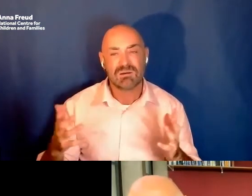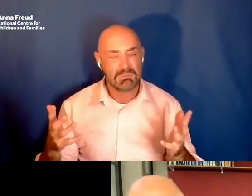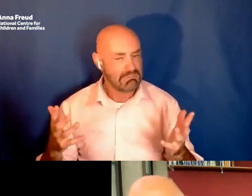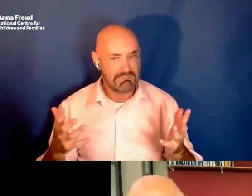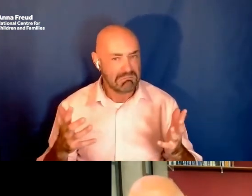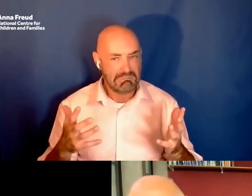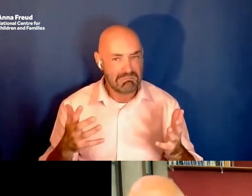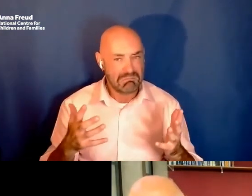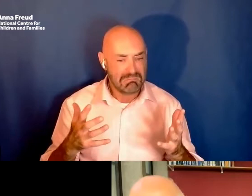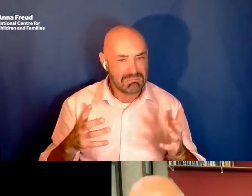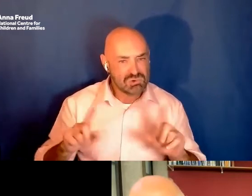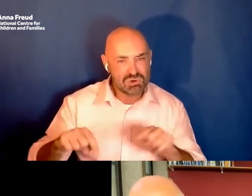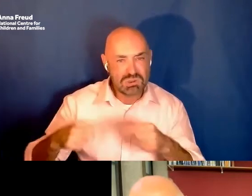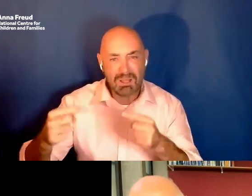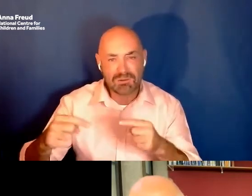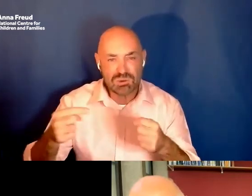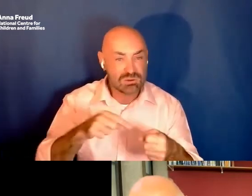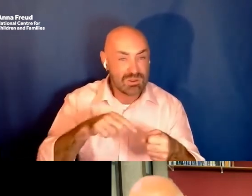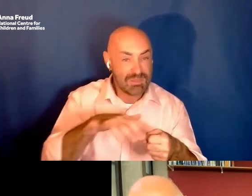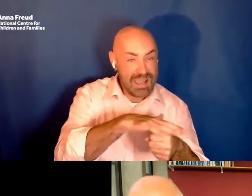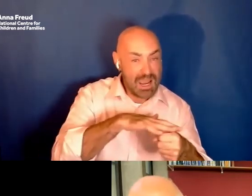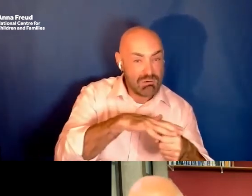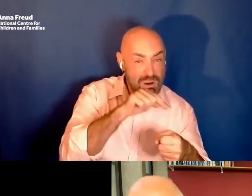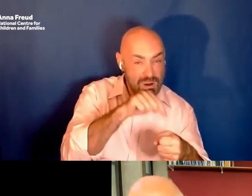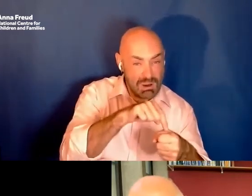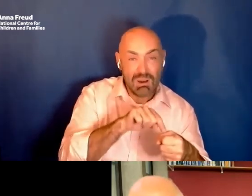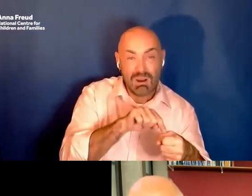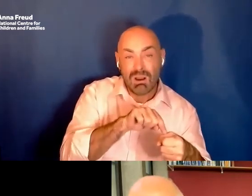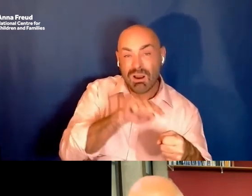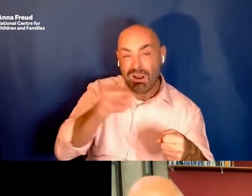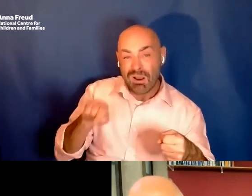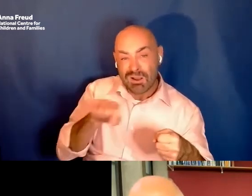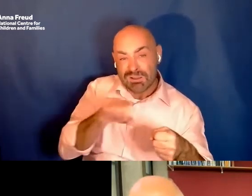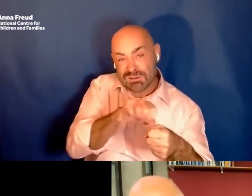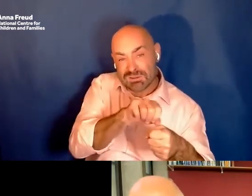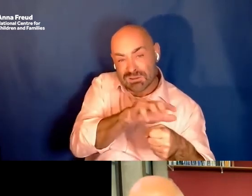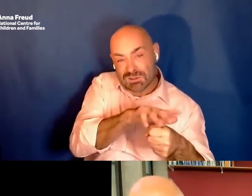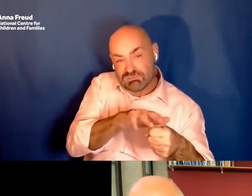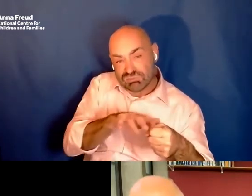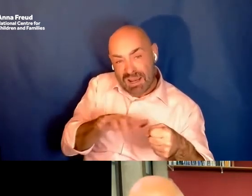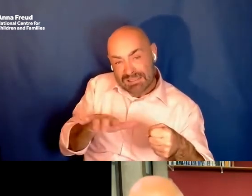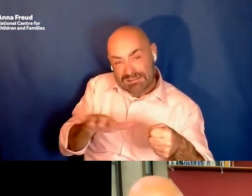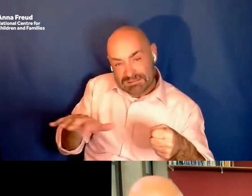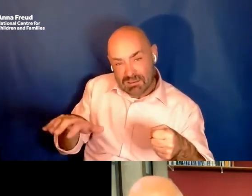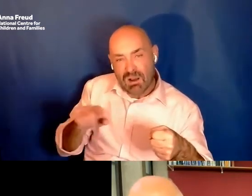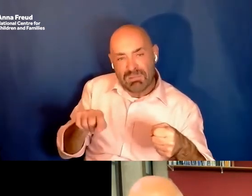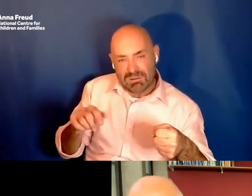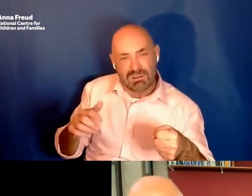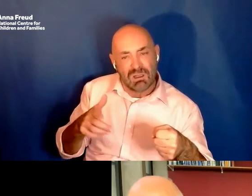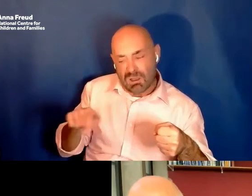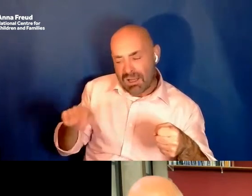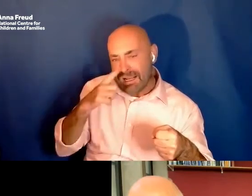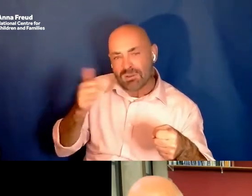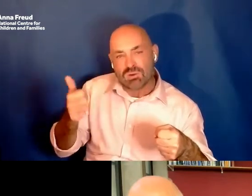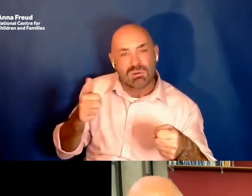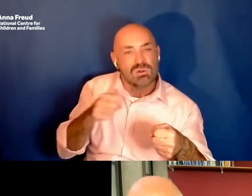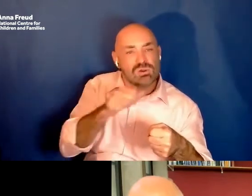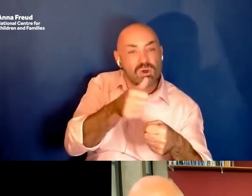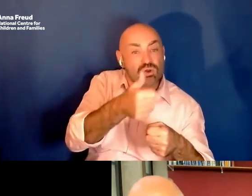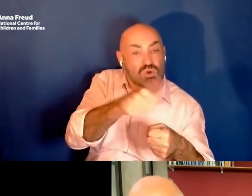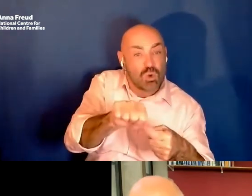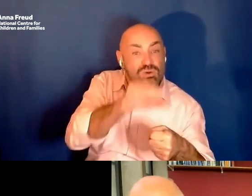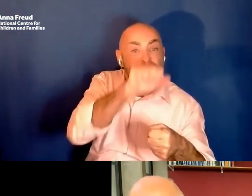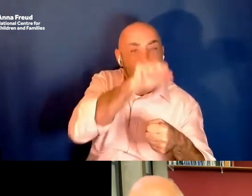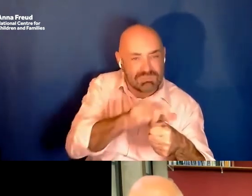any sort of challenges within one area of the network can spread. But what that also means is that solutions can spread.